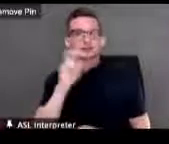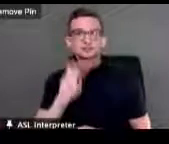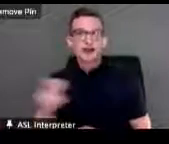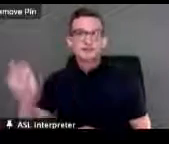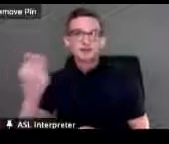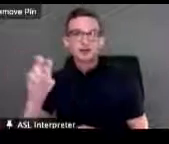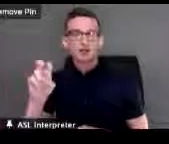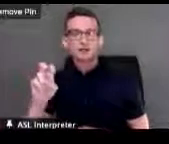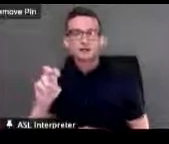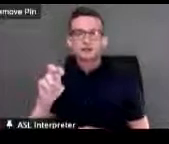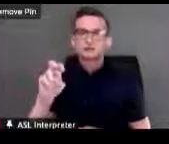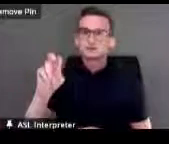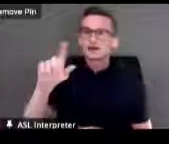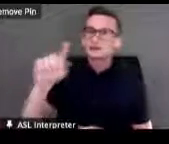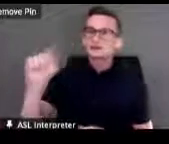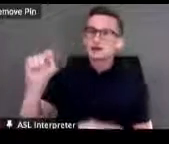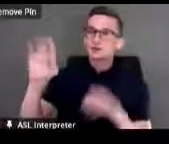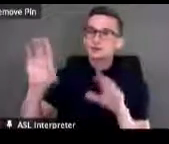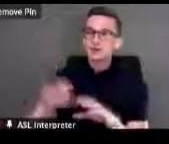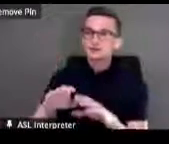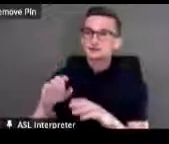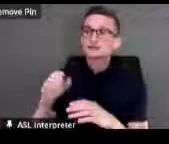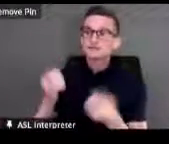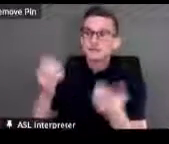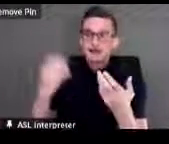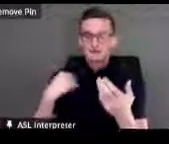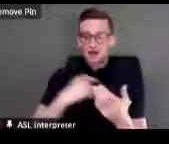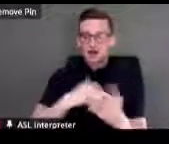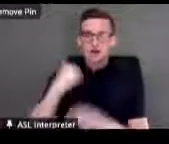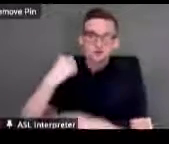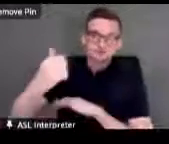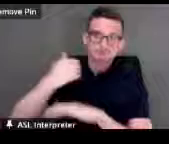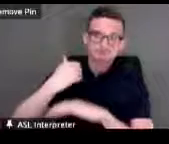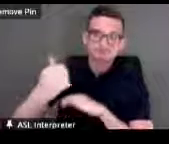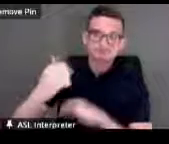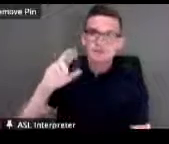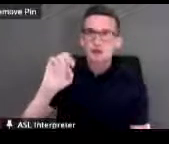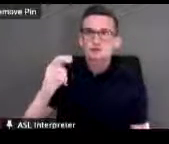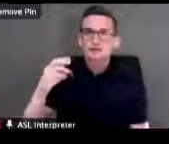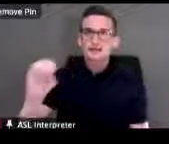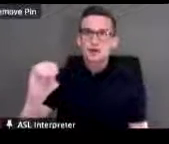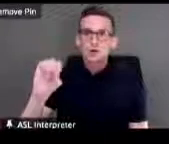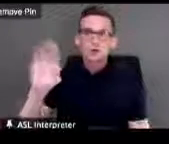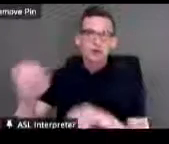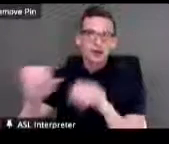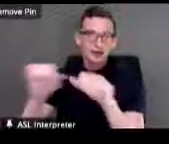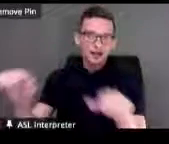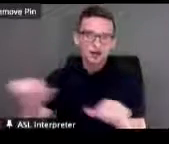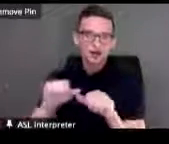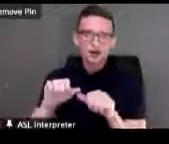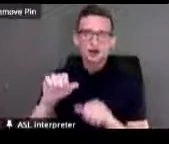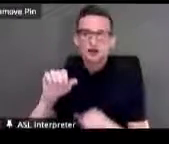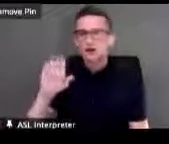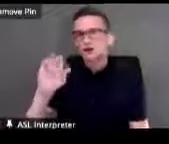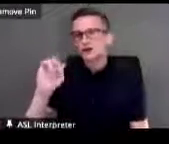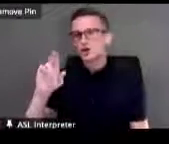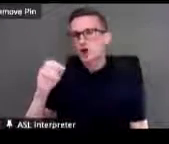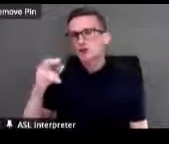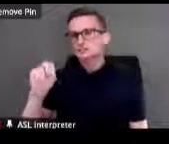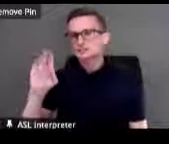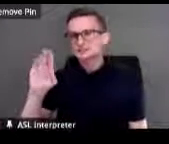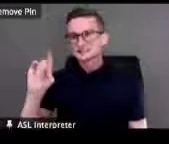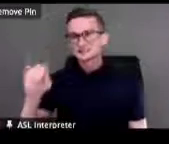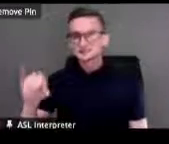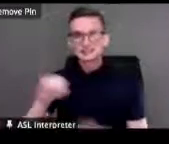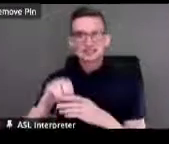Basin, to the Reno-Tahoe area or I should say to the Reno area, Reno-Carson area in Nevada for